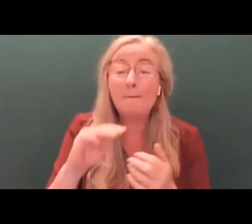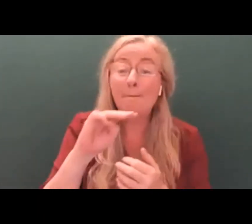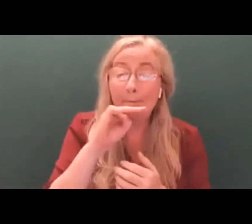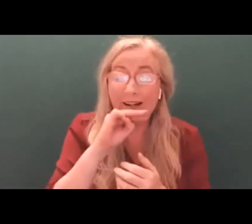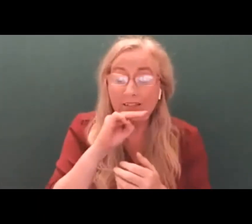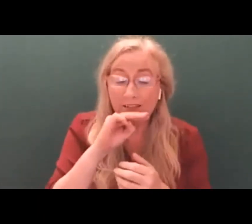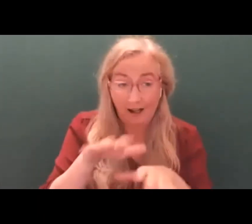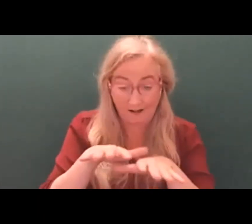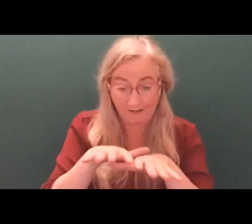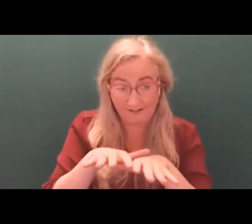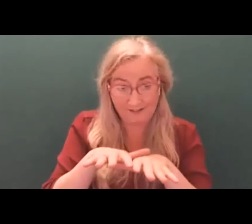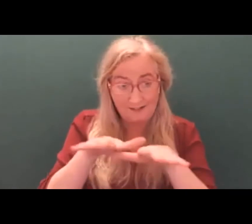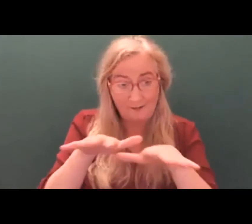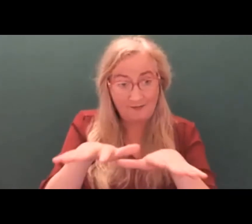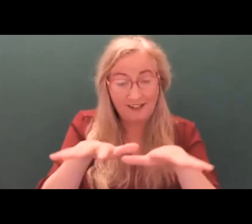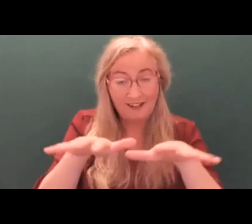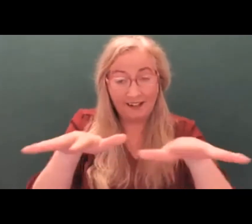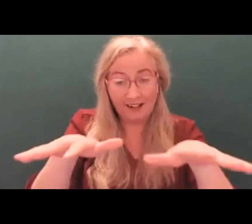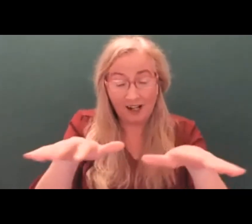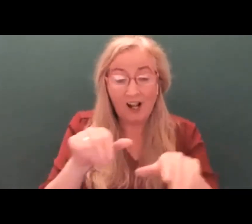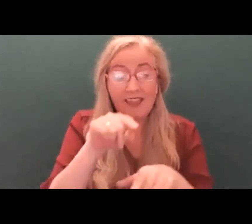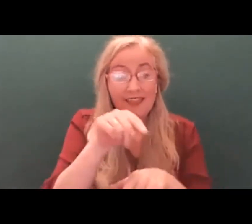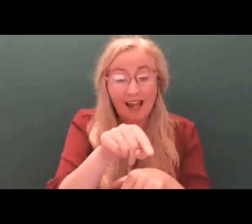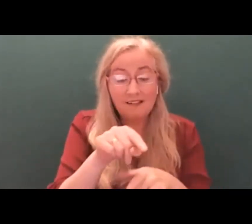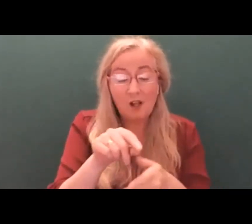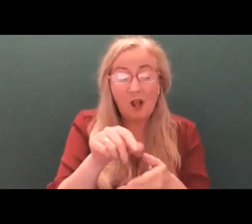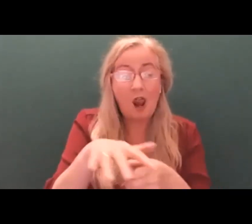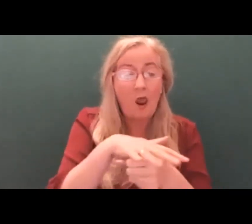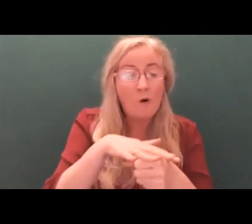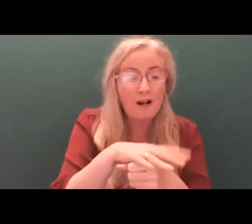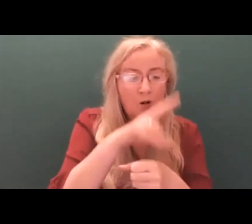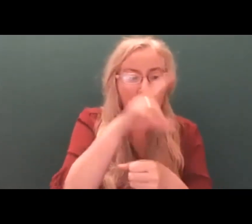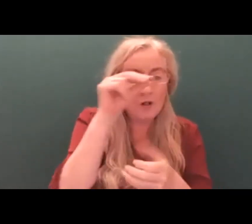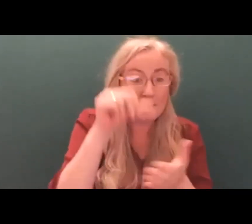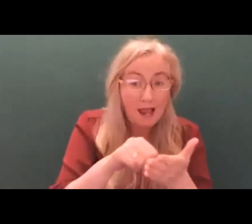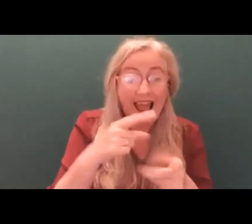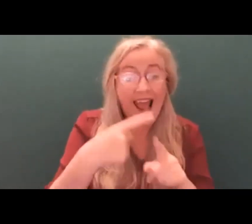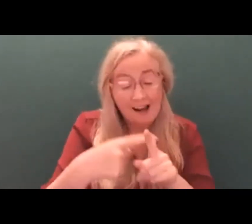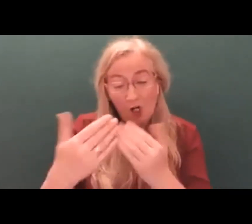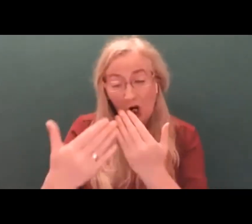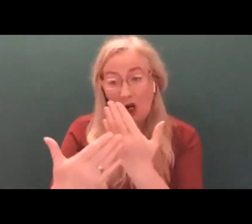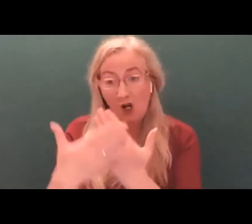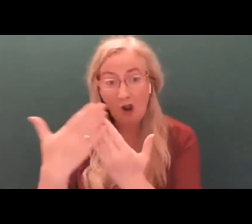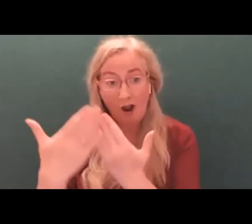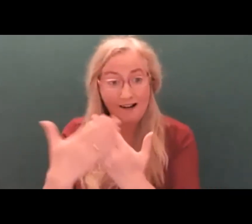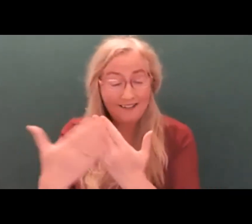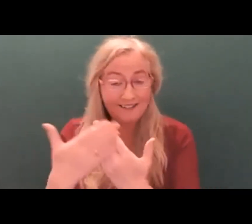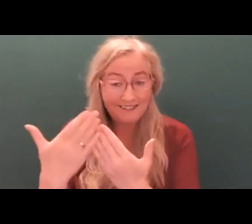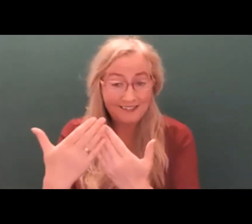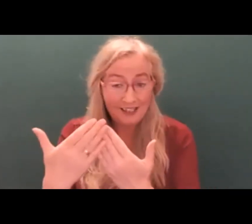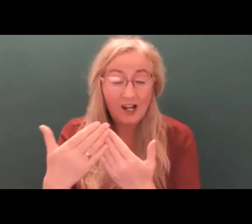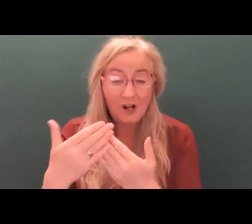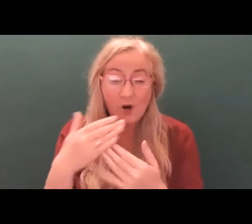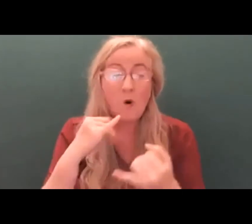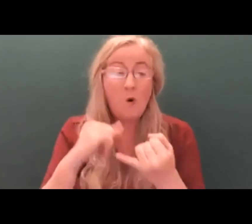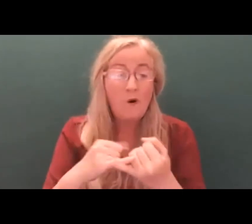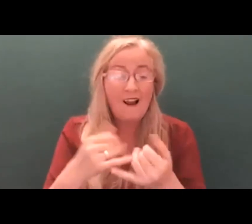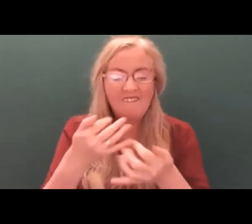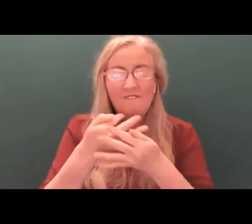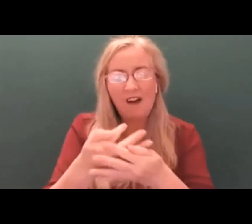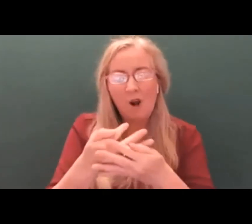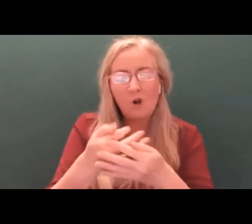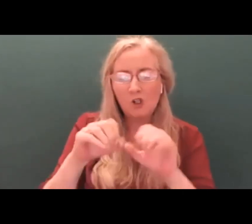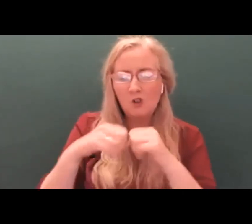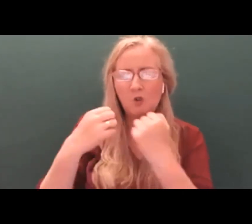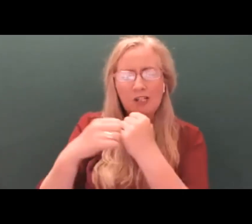out into the press's audience, and particularly a younger audience that follow the press on social media, but would